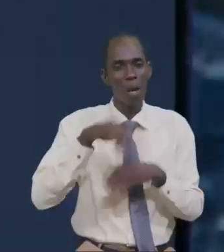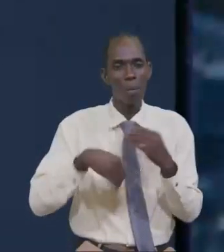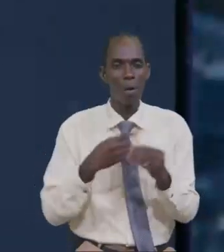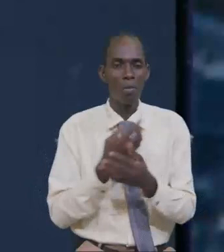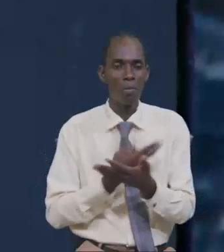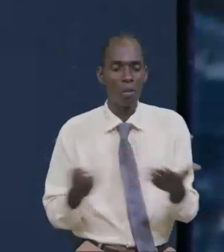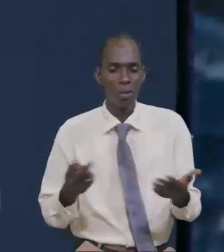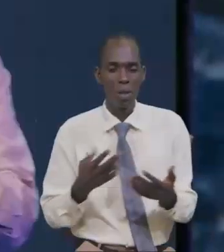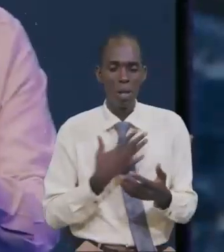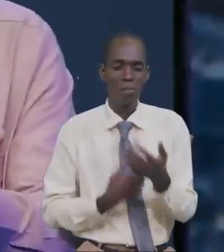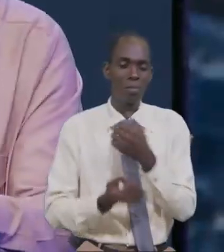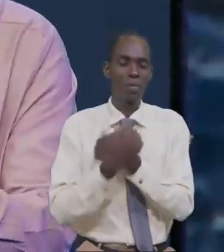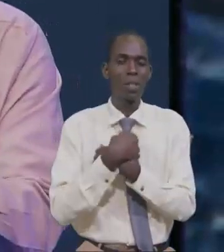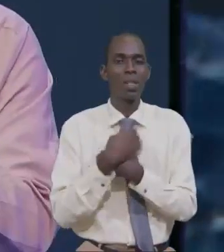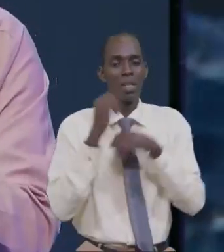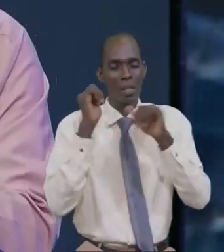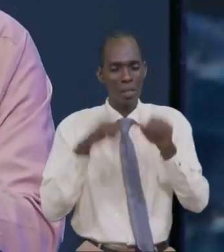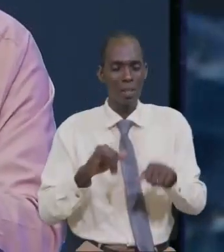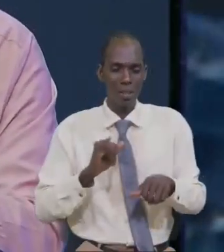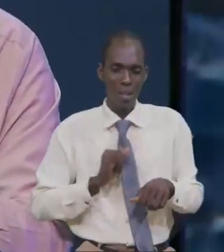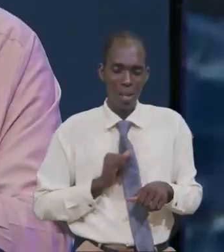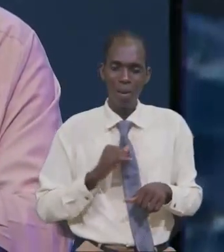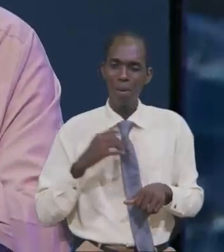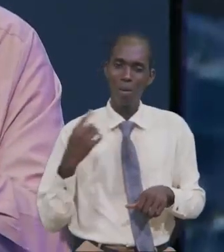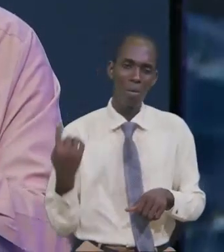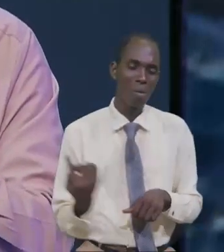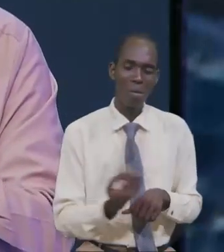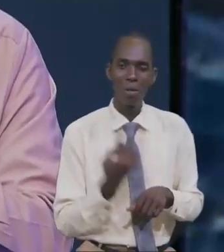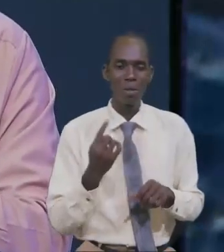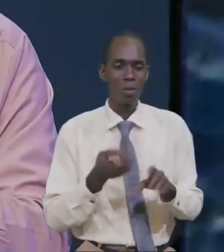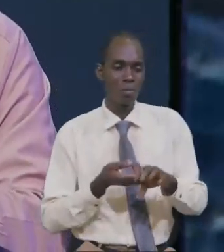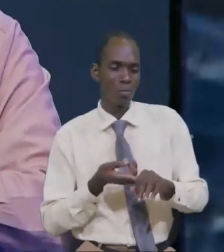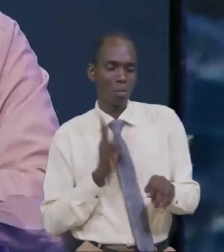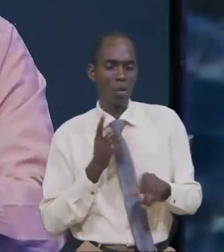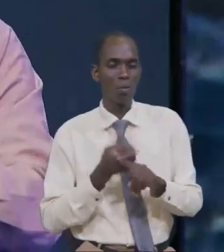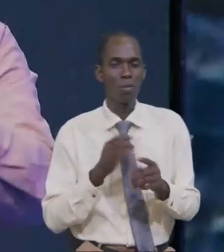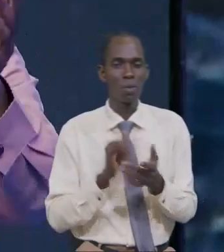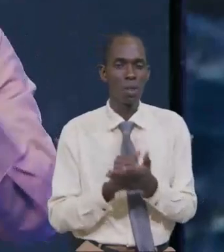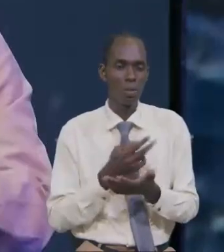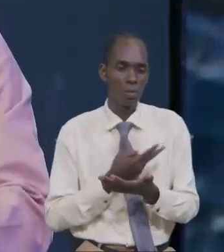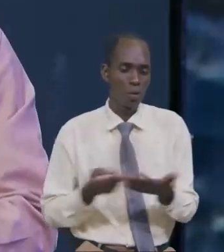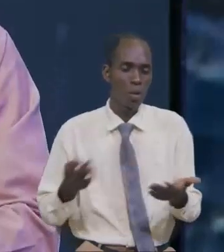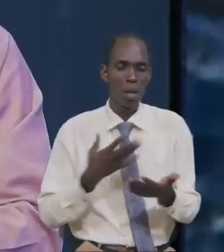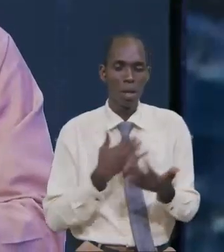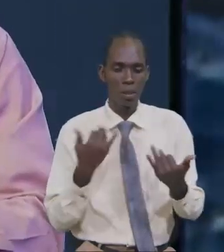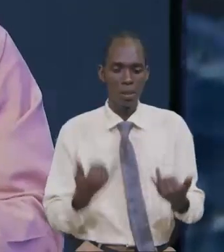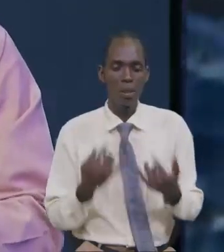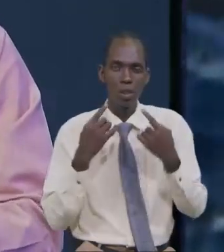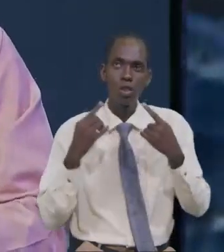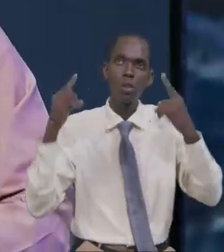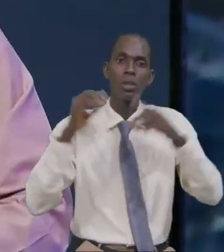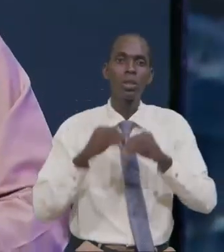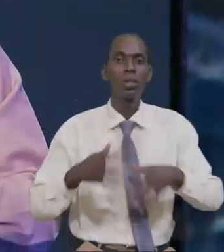in life? If thou canst believe, all things are possible to him